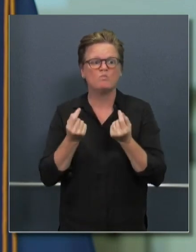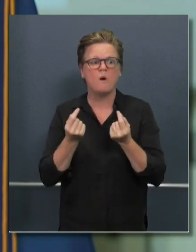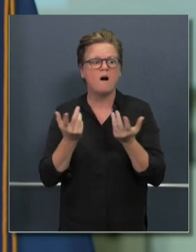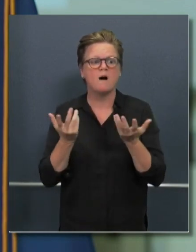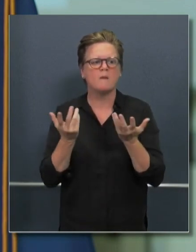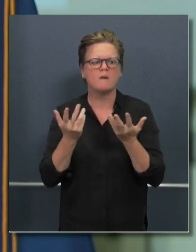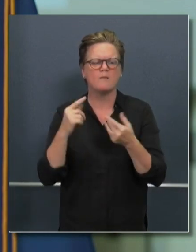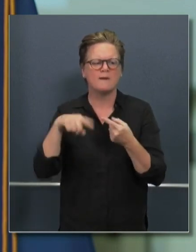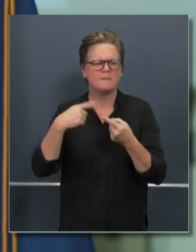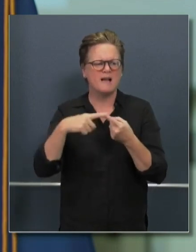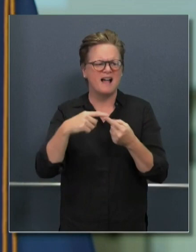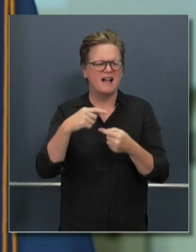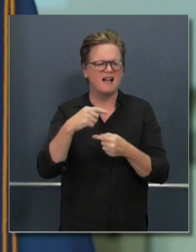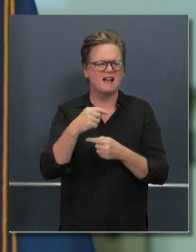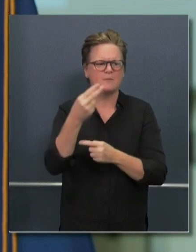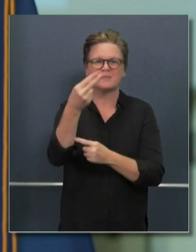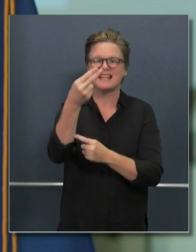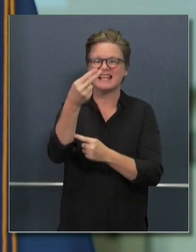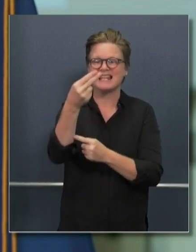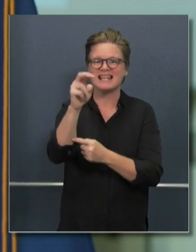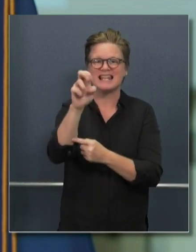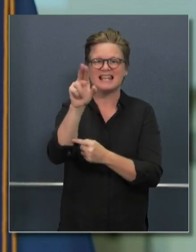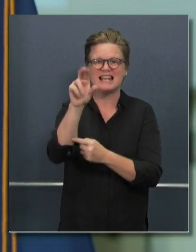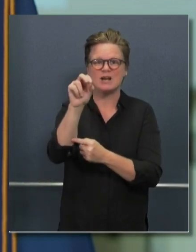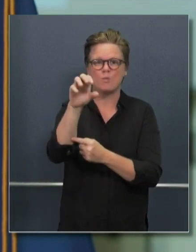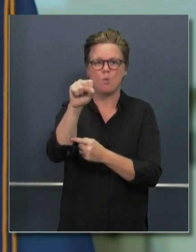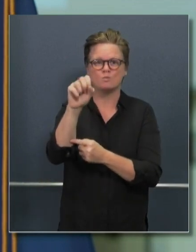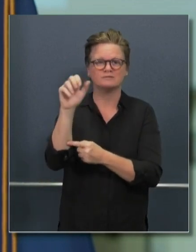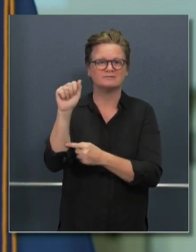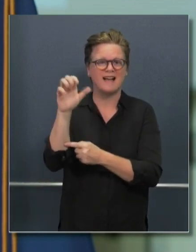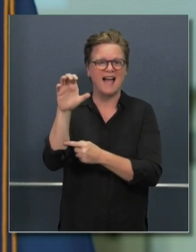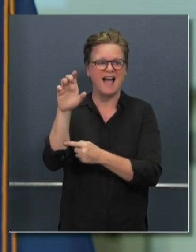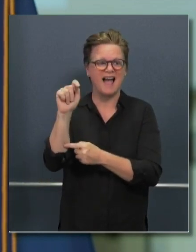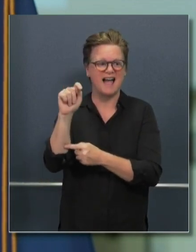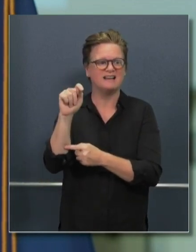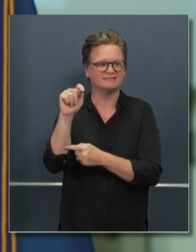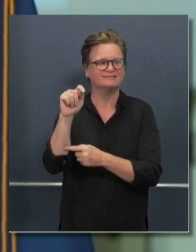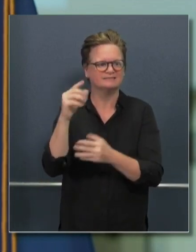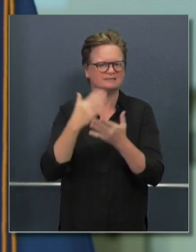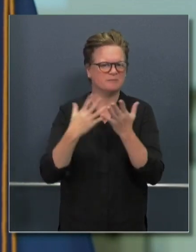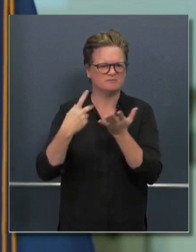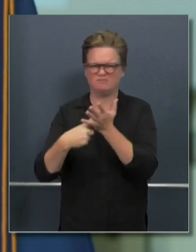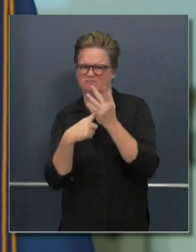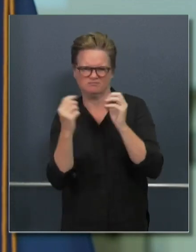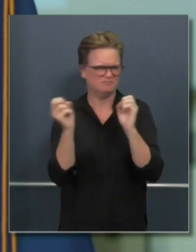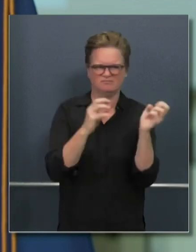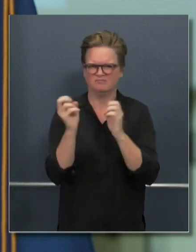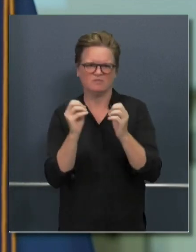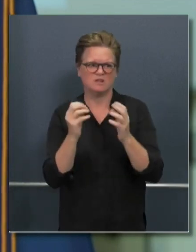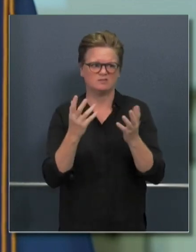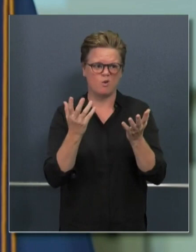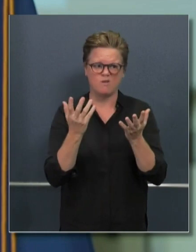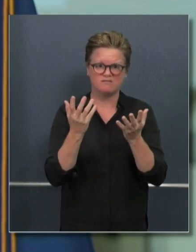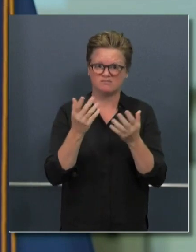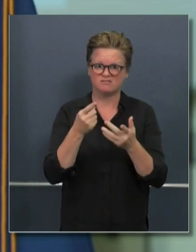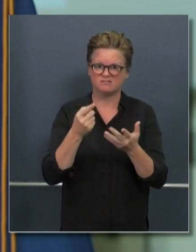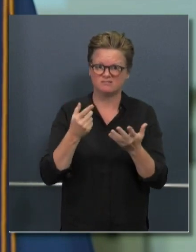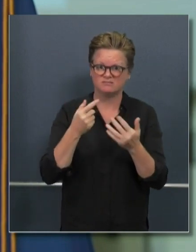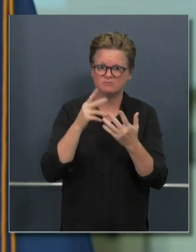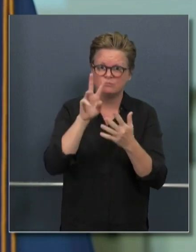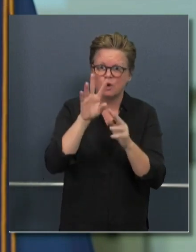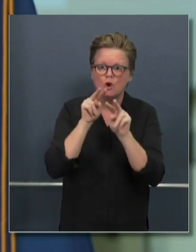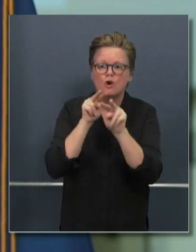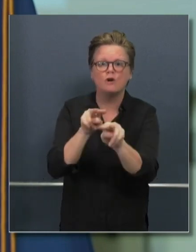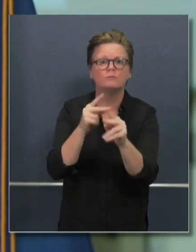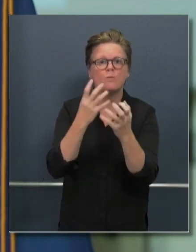those holes through borrowing, deferring spending, even modifying some of the revenue and deficit projections? Well, I think on the latter part, we've